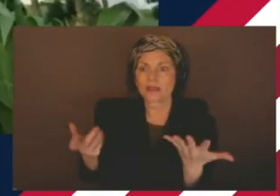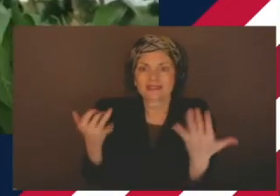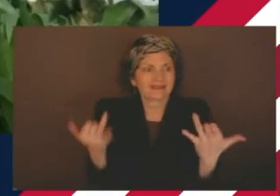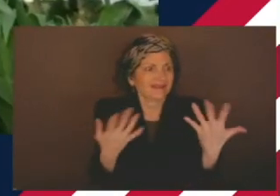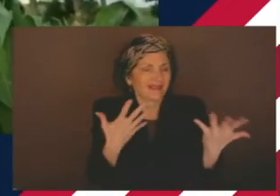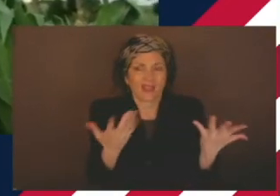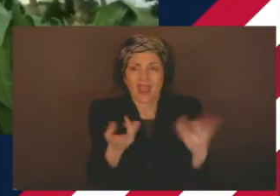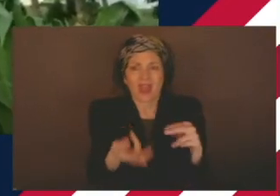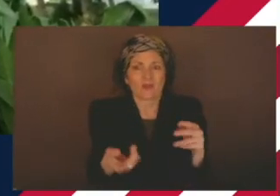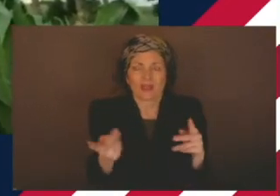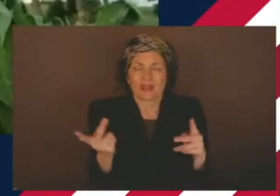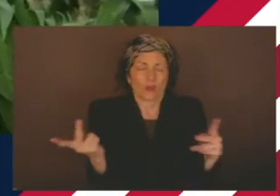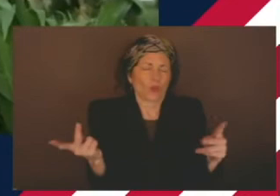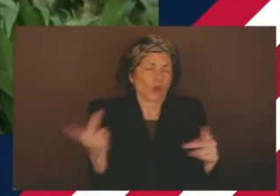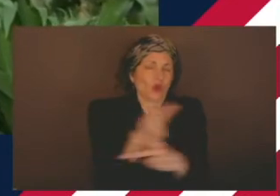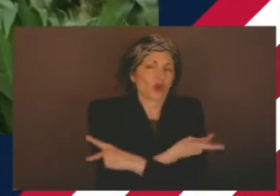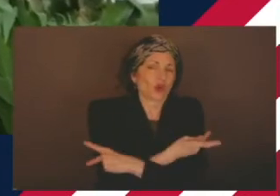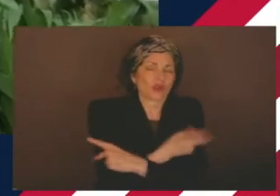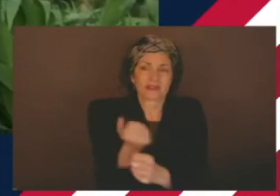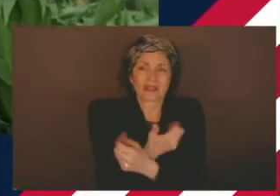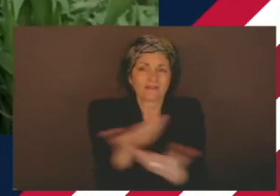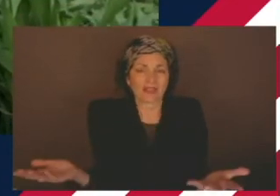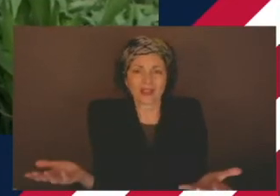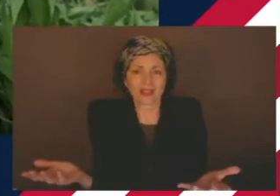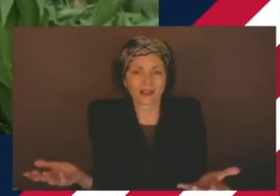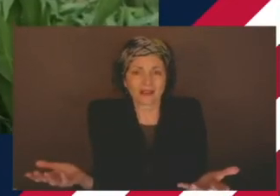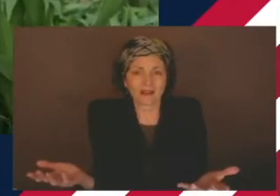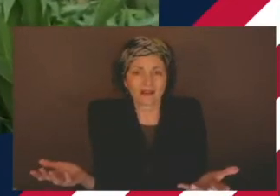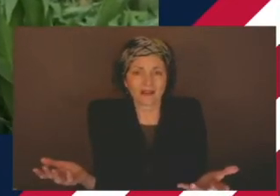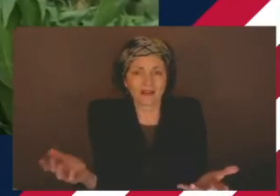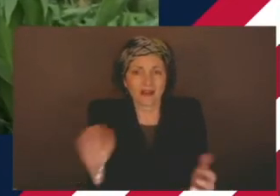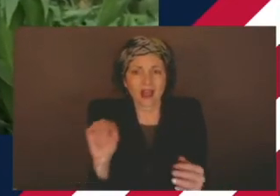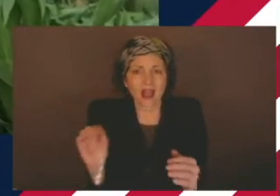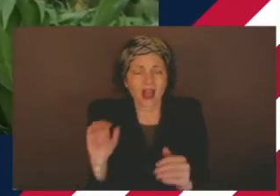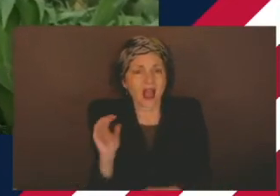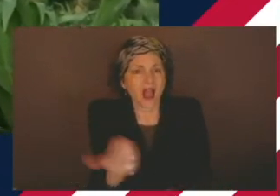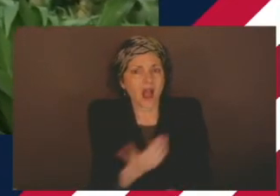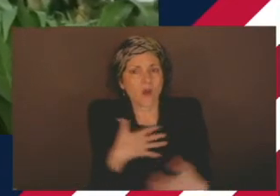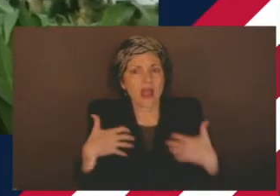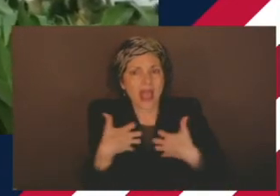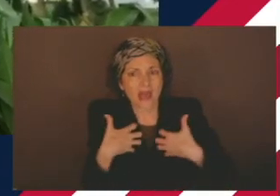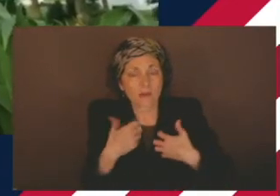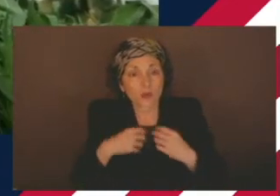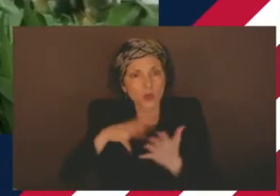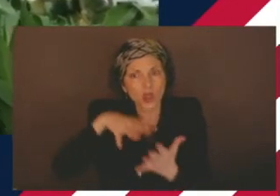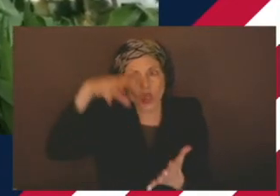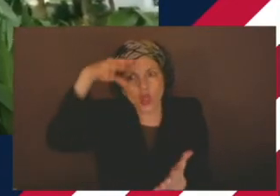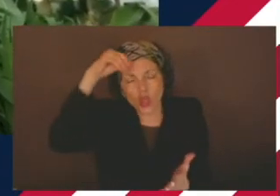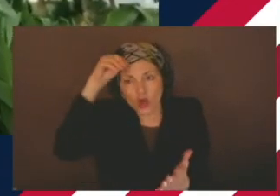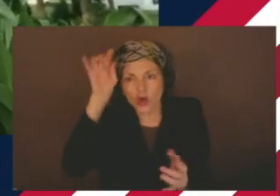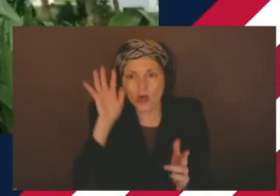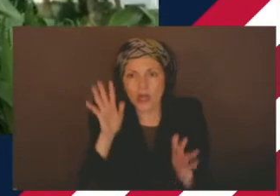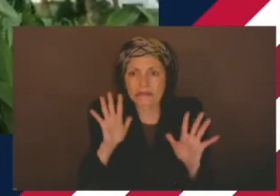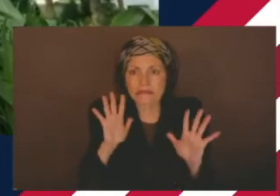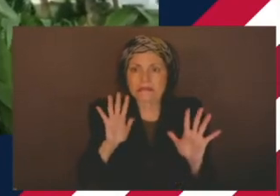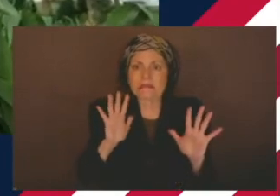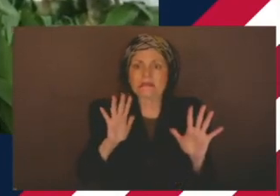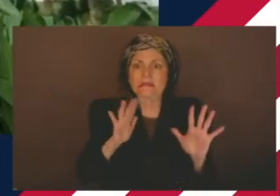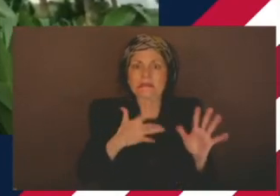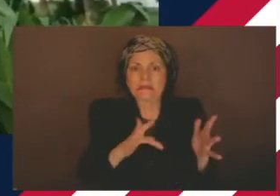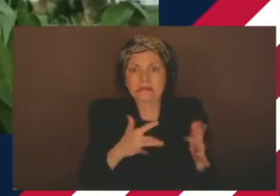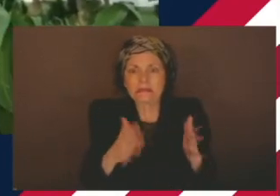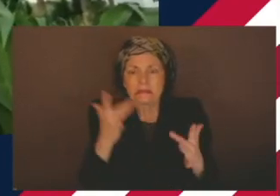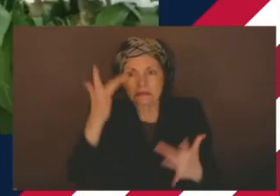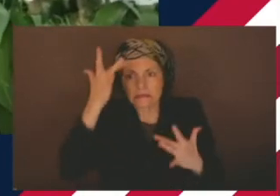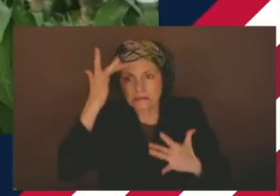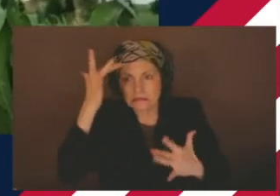In our livestock industry, we've learned how fragile it is, and that we need someone to support the livestock industry,